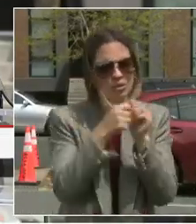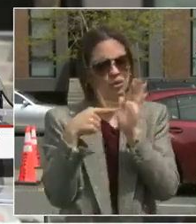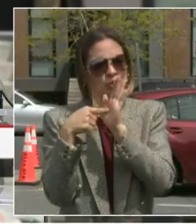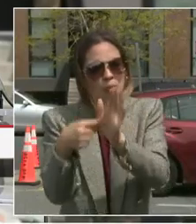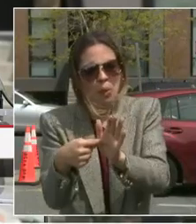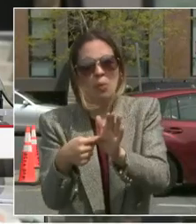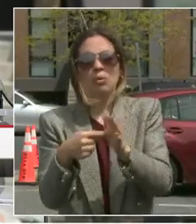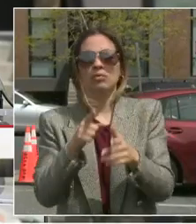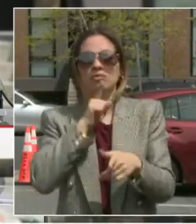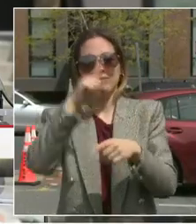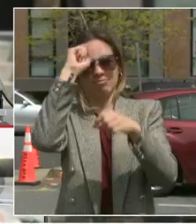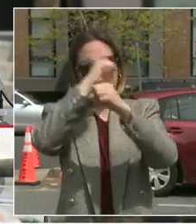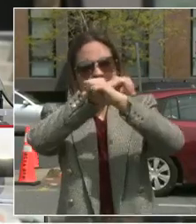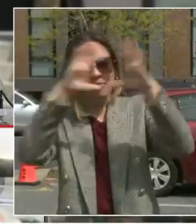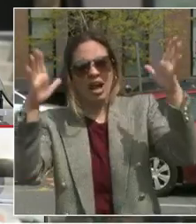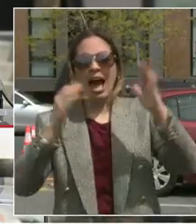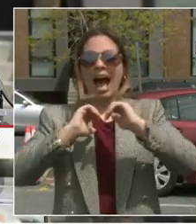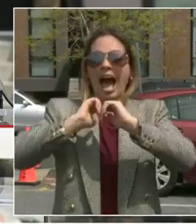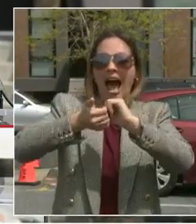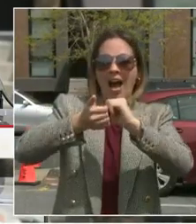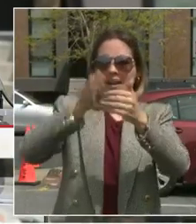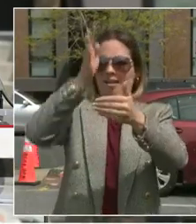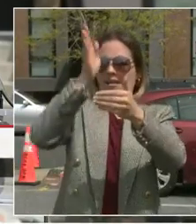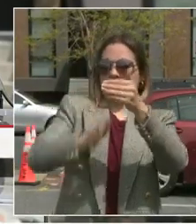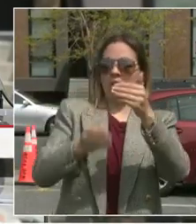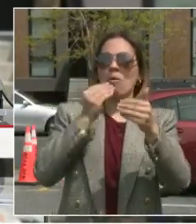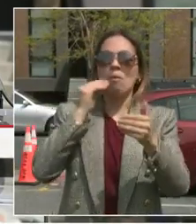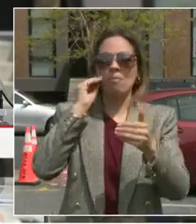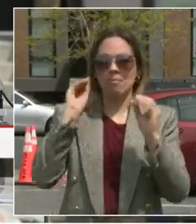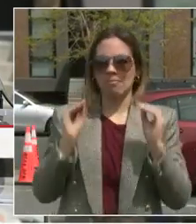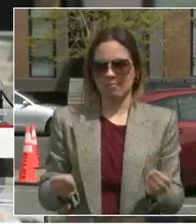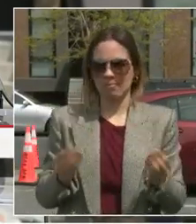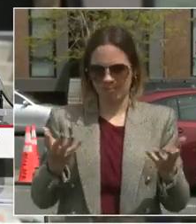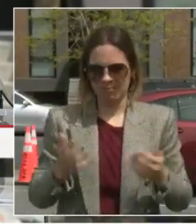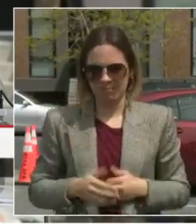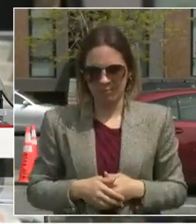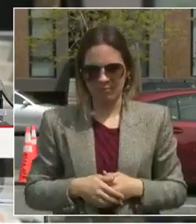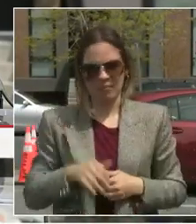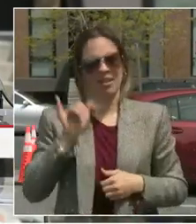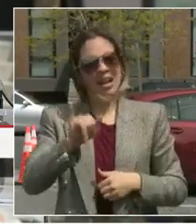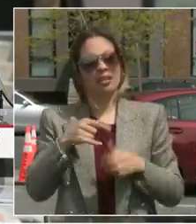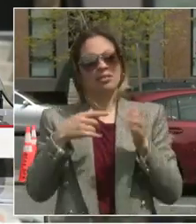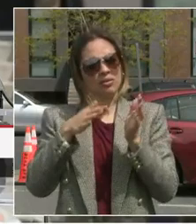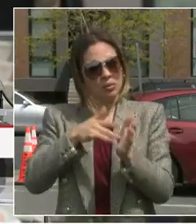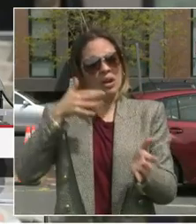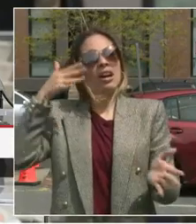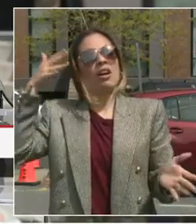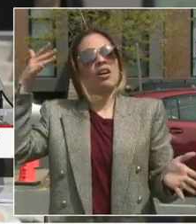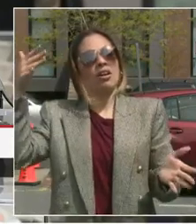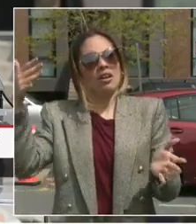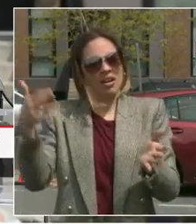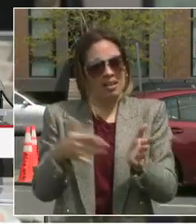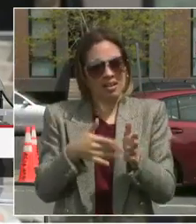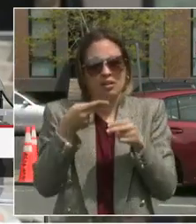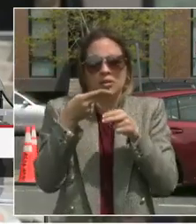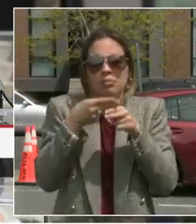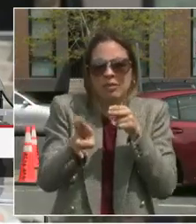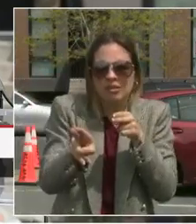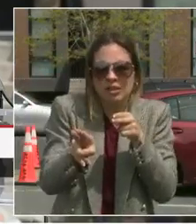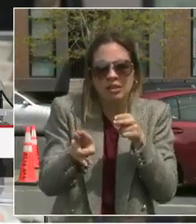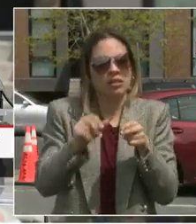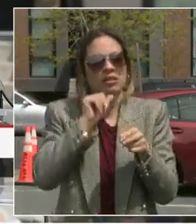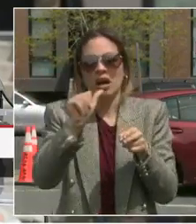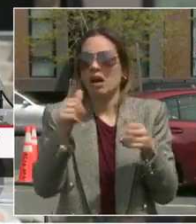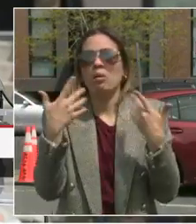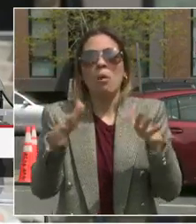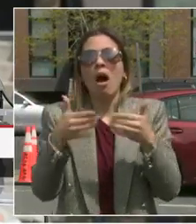roadmap, to end homelessness, to make it rare, brief, and non-recurring. But that 22% reduction